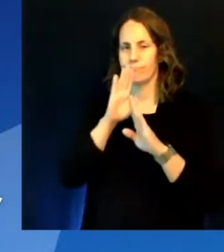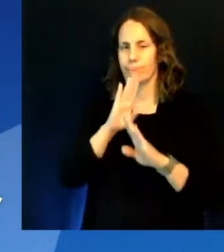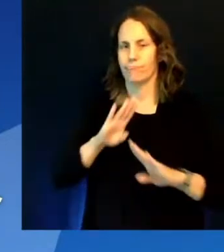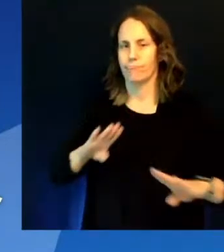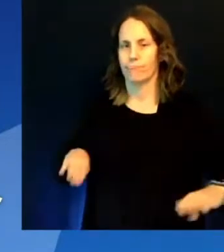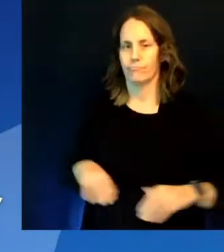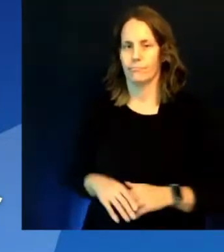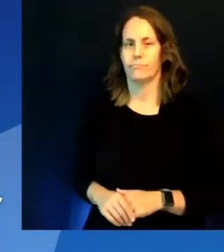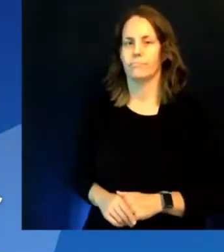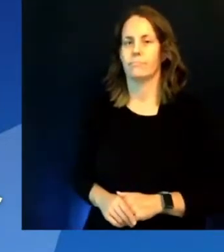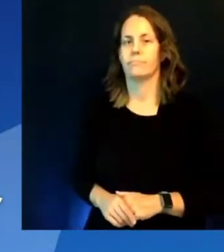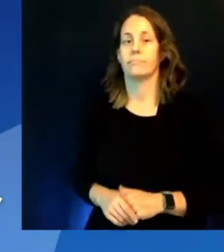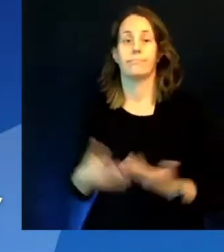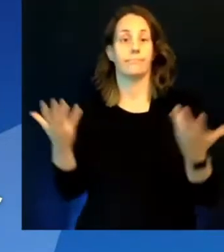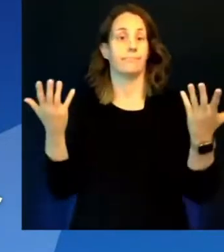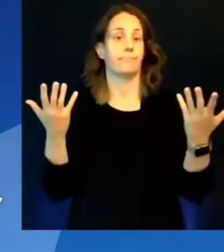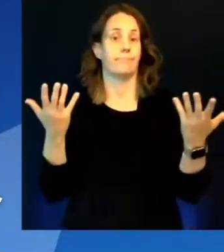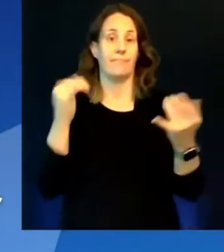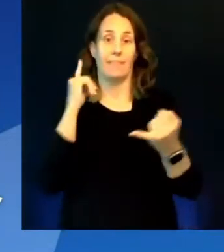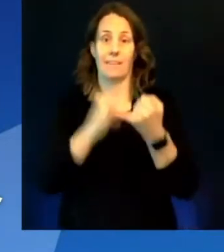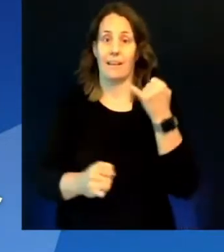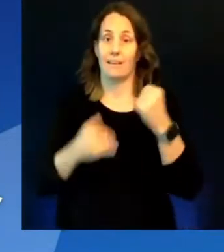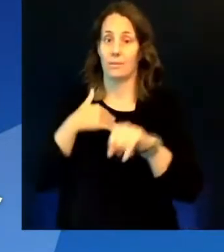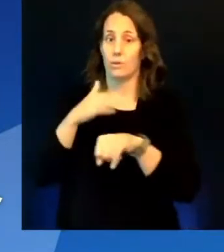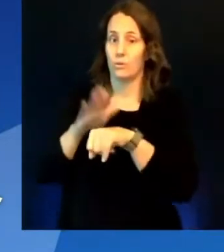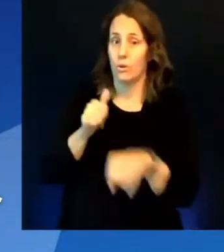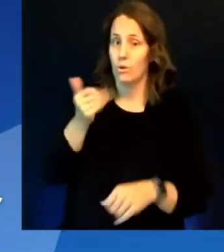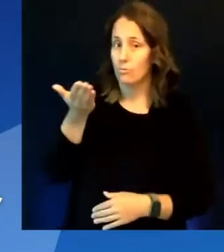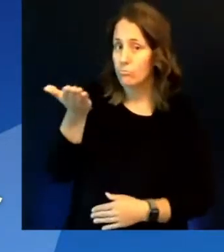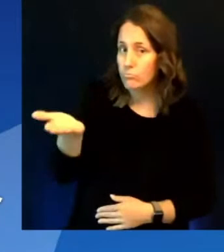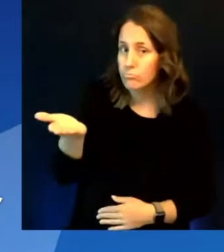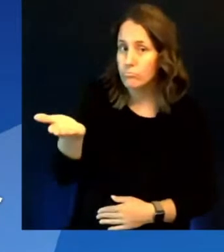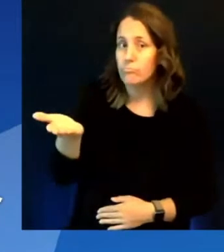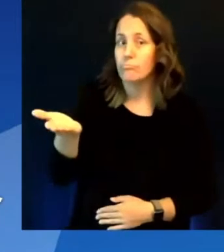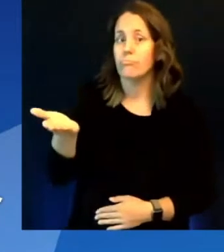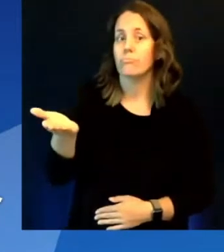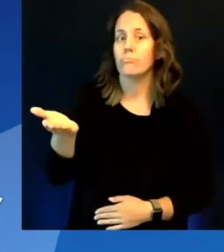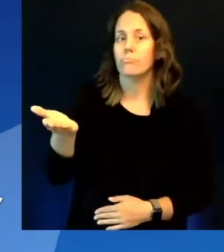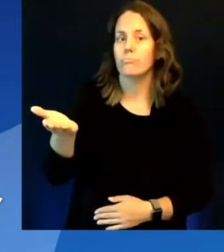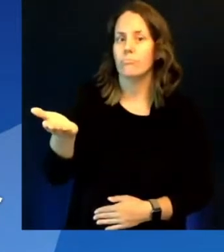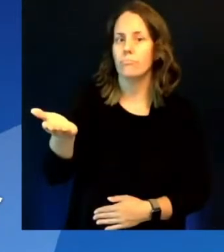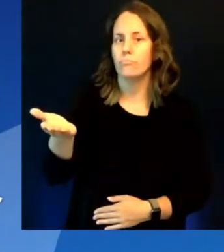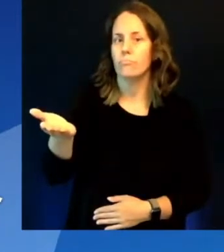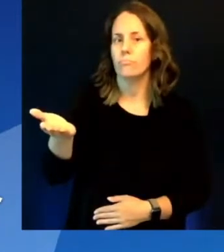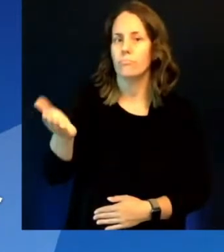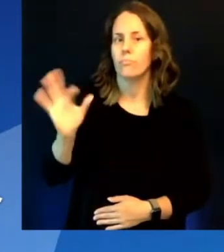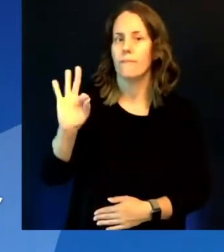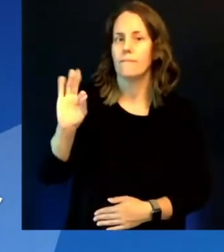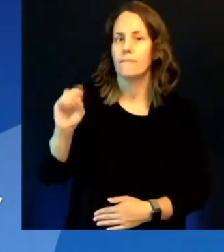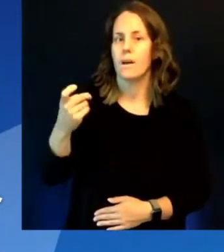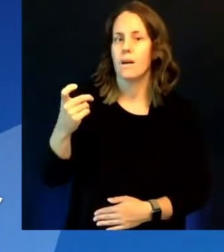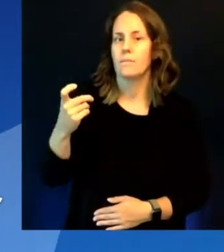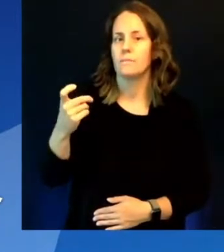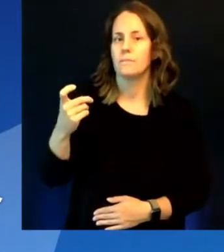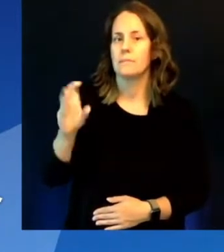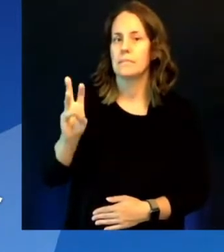Okay, well then our final question of the afternoon belongs to Jason Calvi from Fox 6 in Milwaukee. Jason?